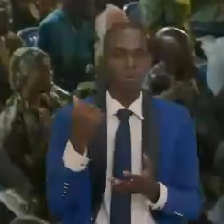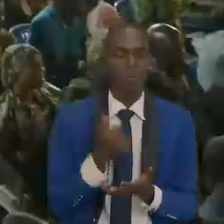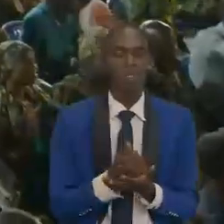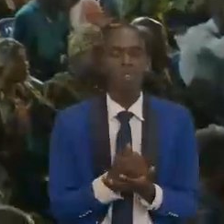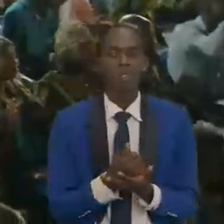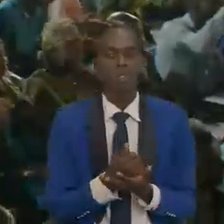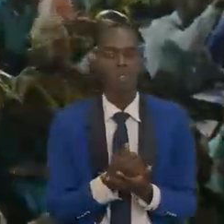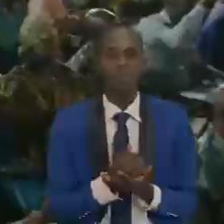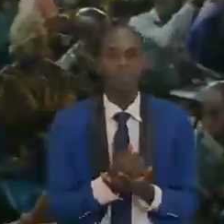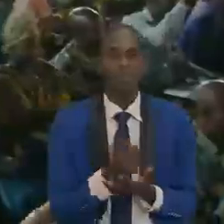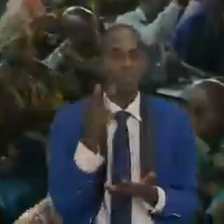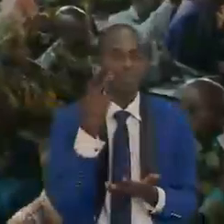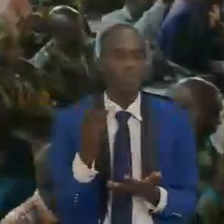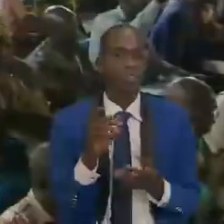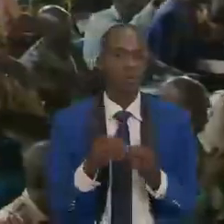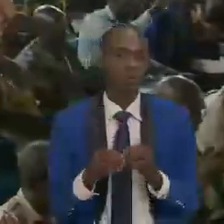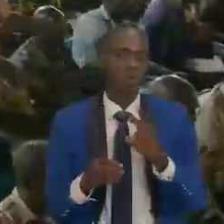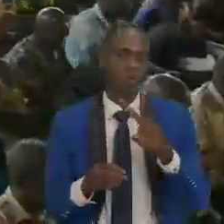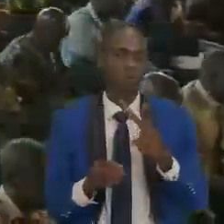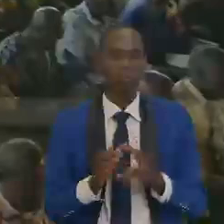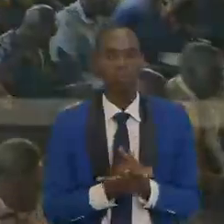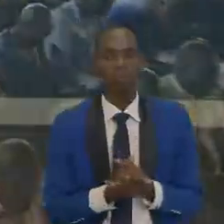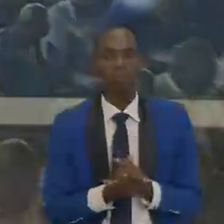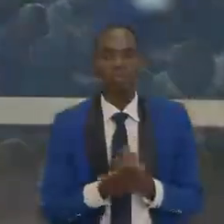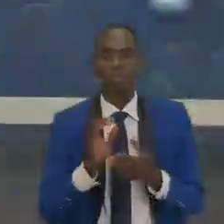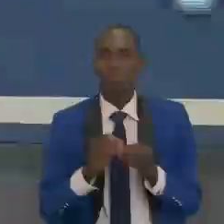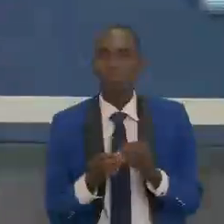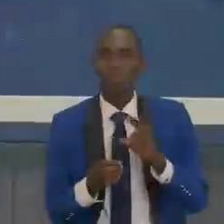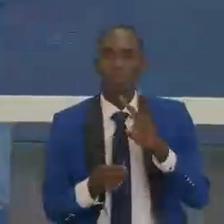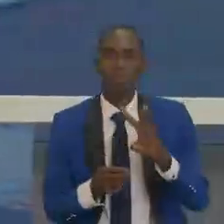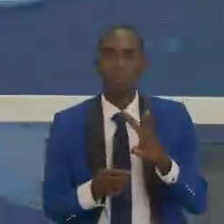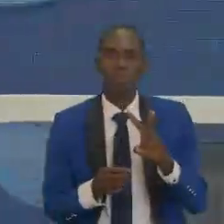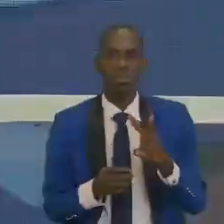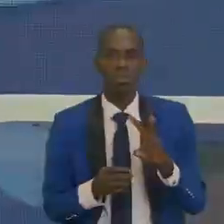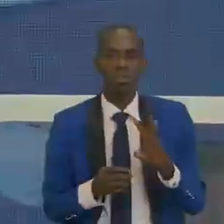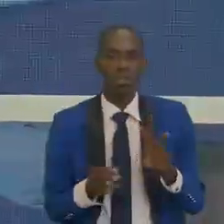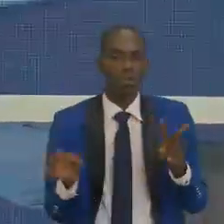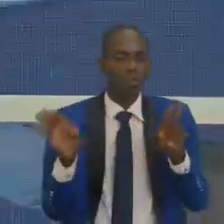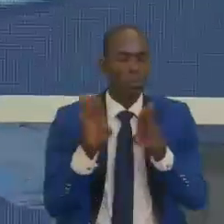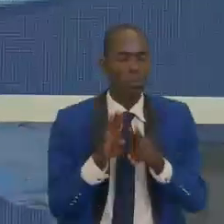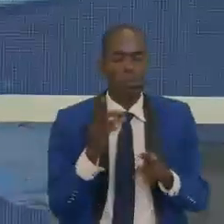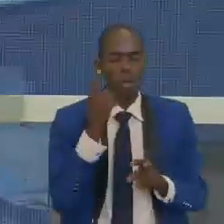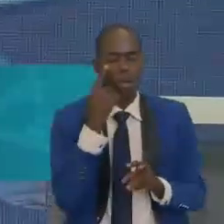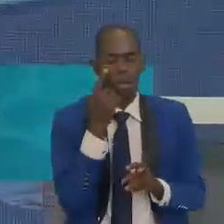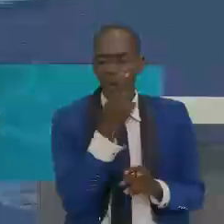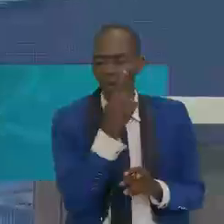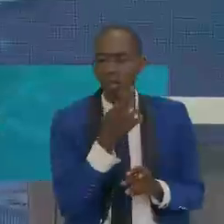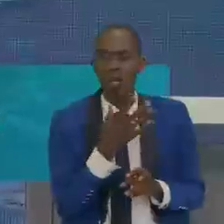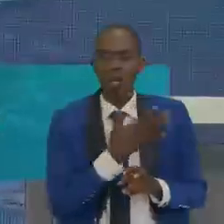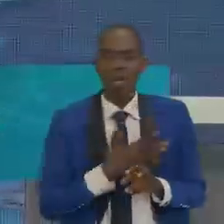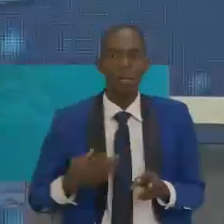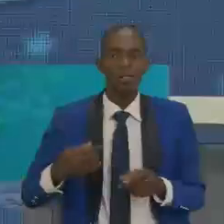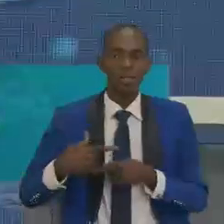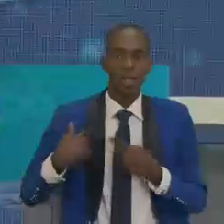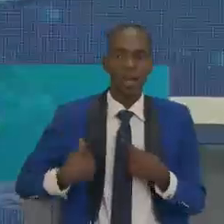Look at number two there. Number two, closed eyes and hearts